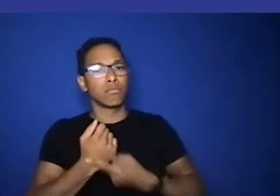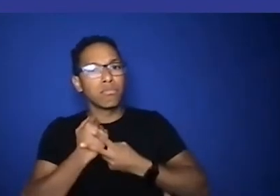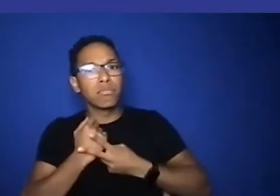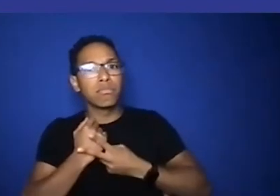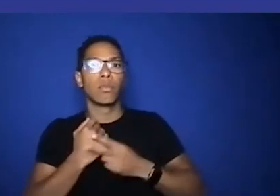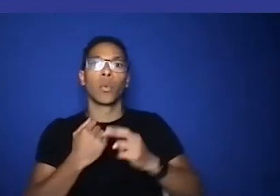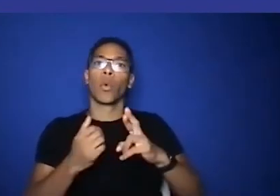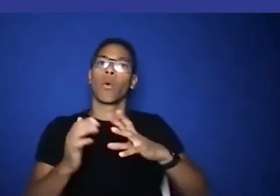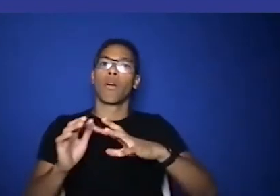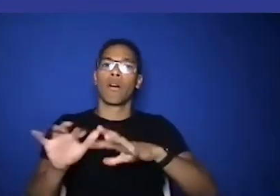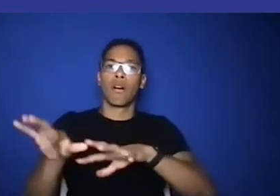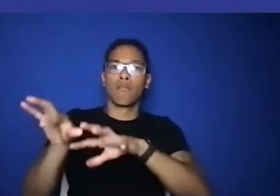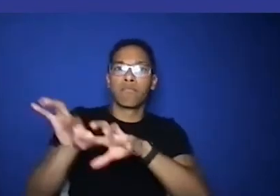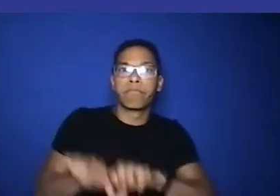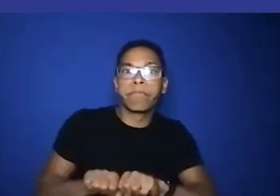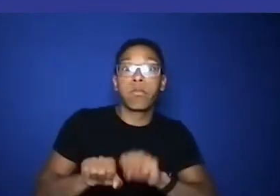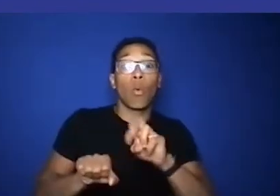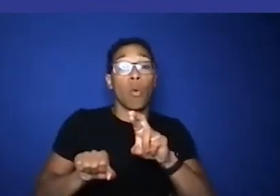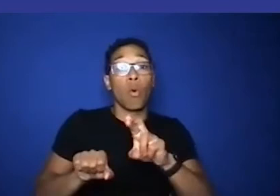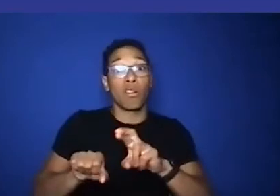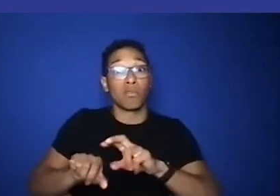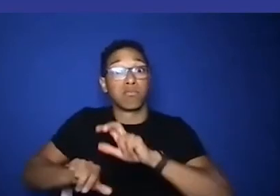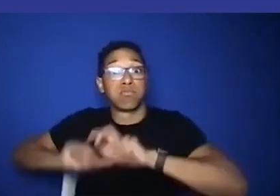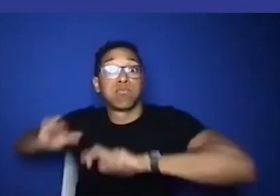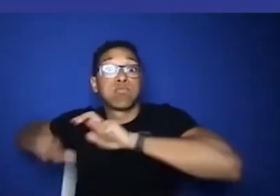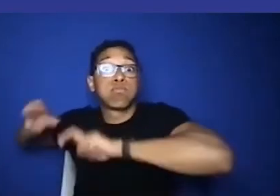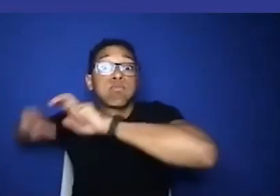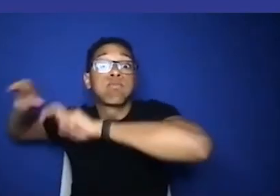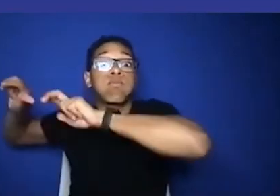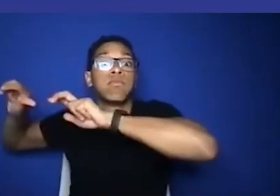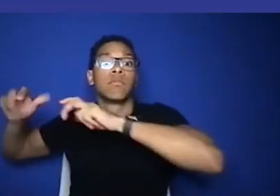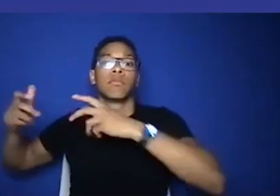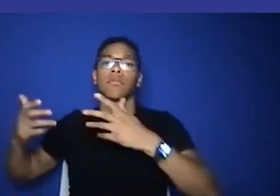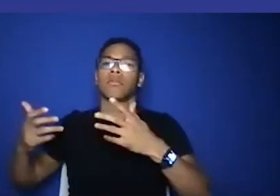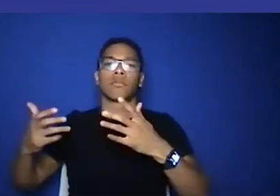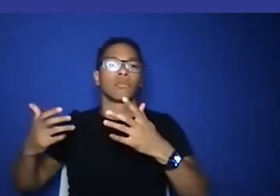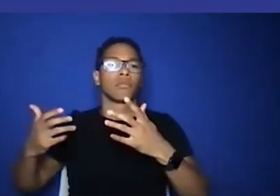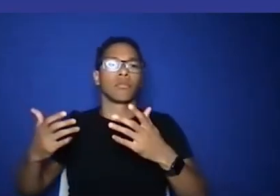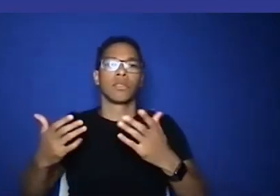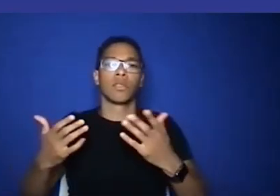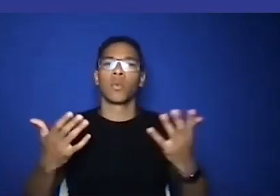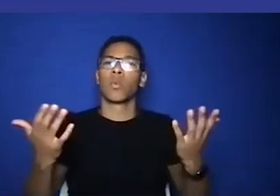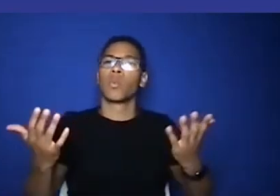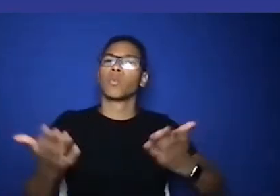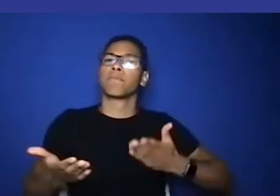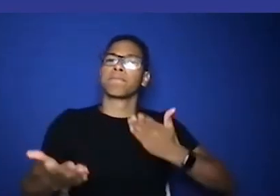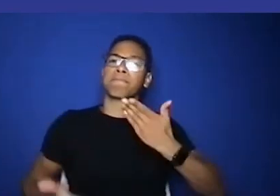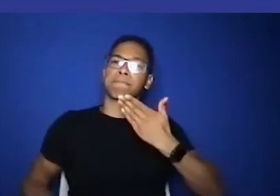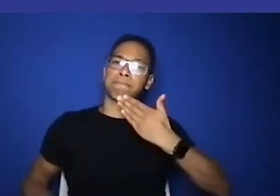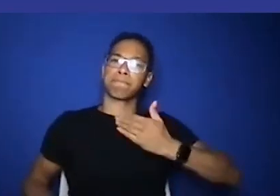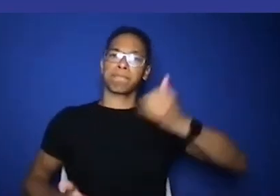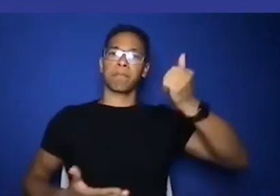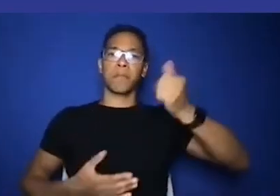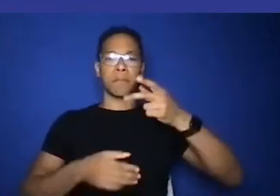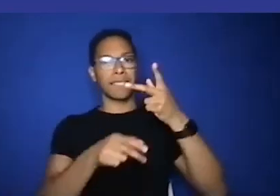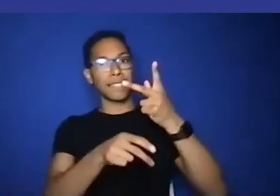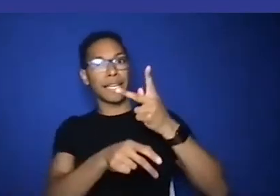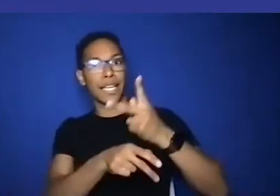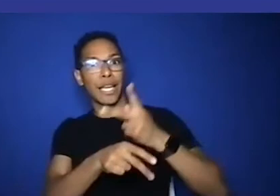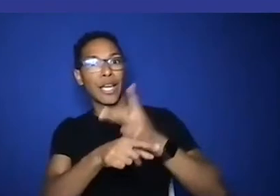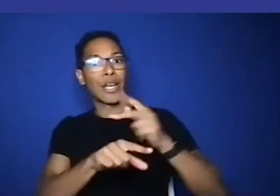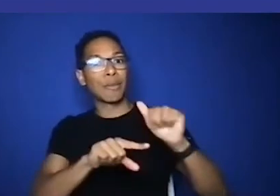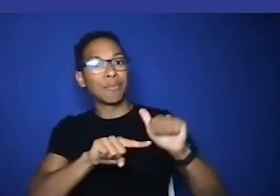remove or hoard, and rather what are the best care practices